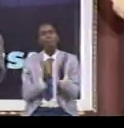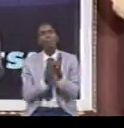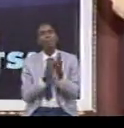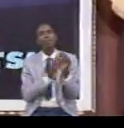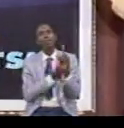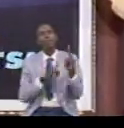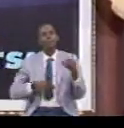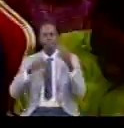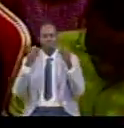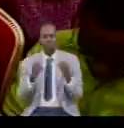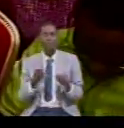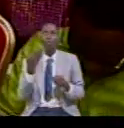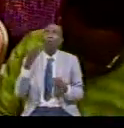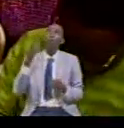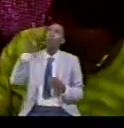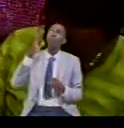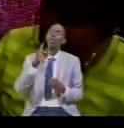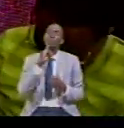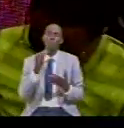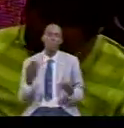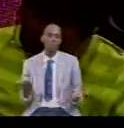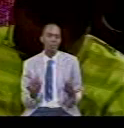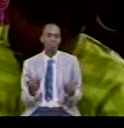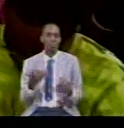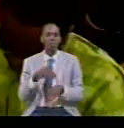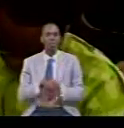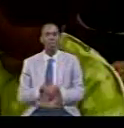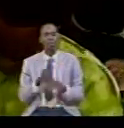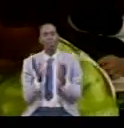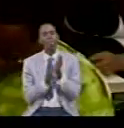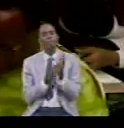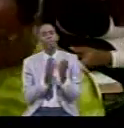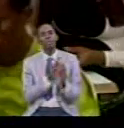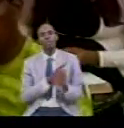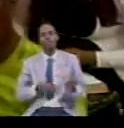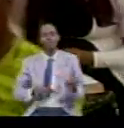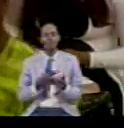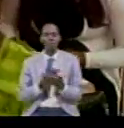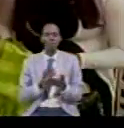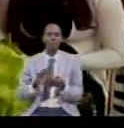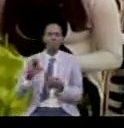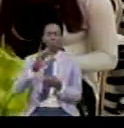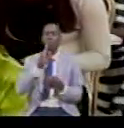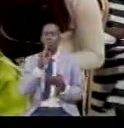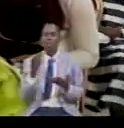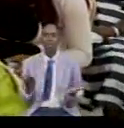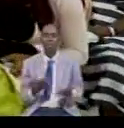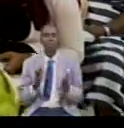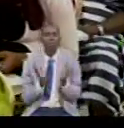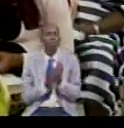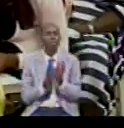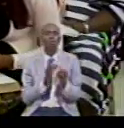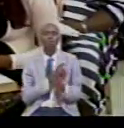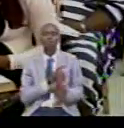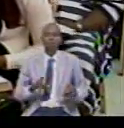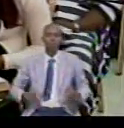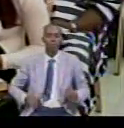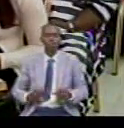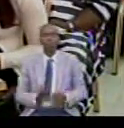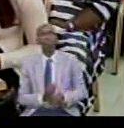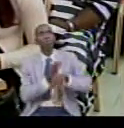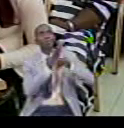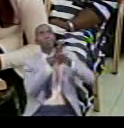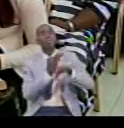power of God is here tonight. Praise the Lord, the Holy Ghost is here tonight. And praise the Lord, Calvary